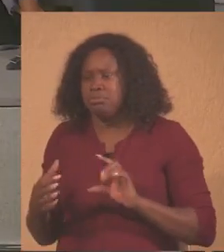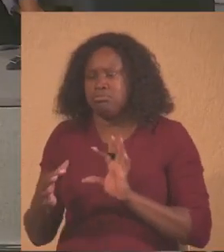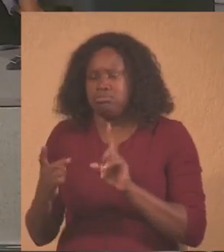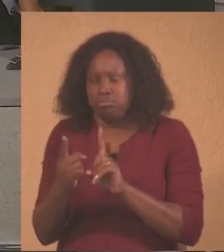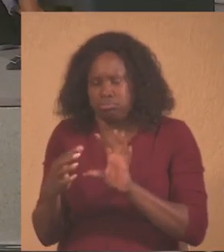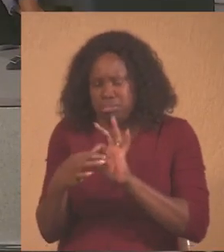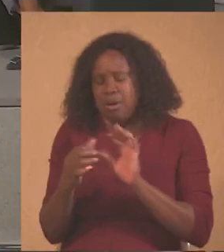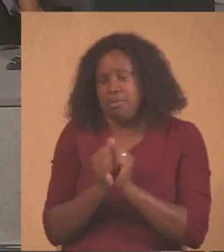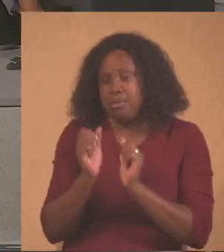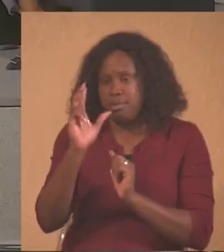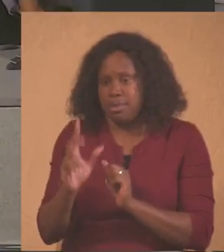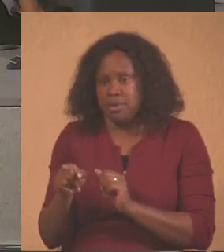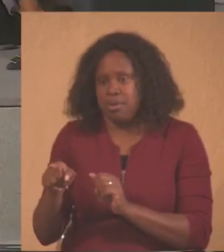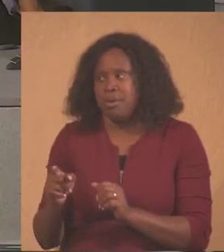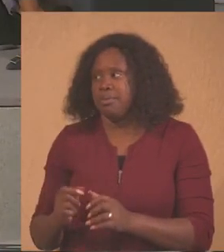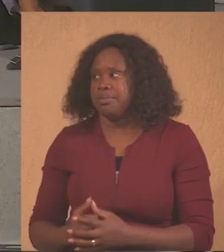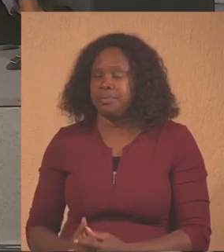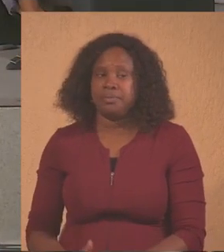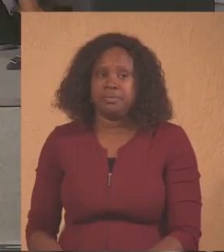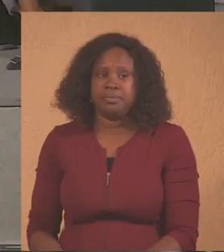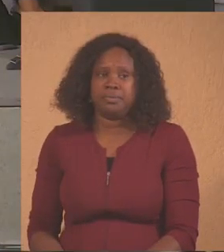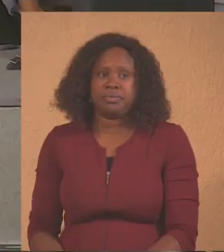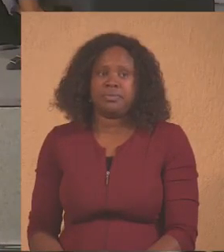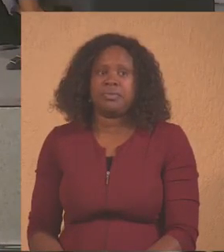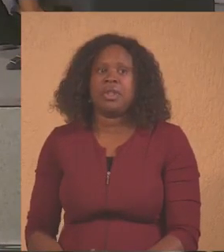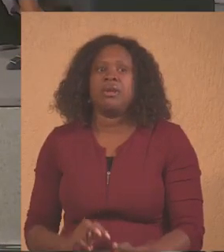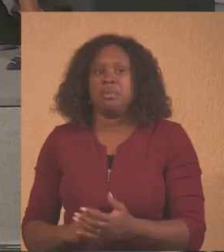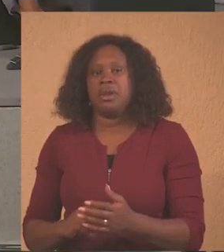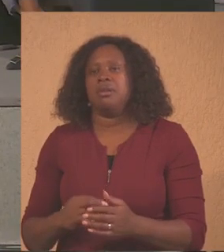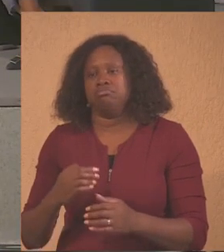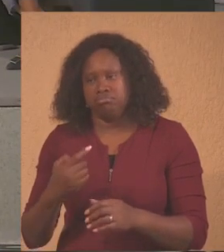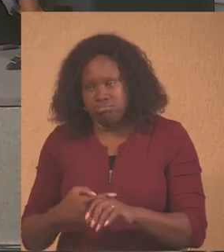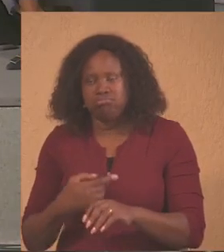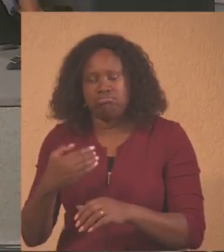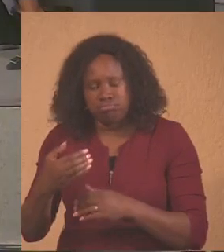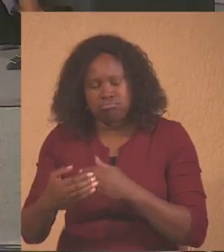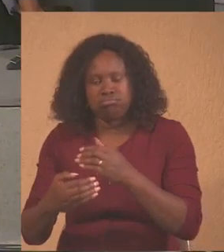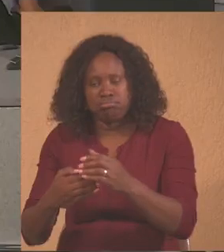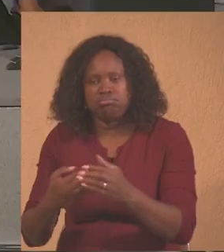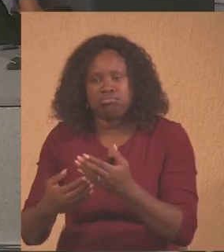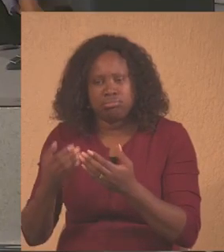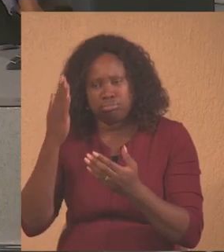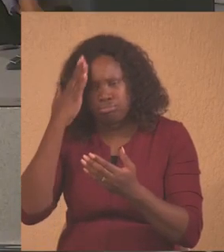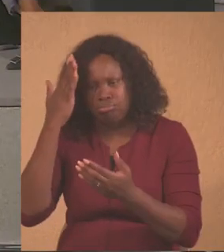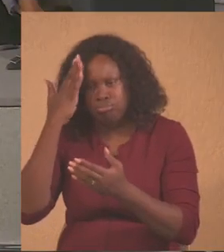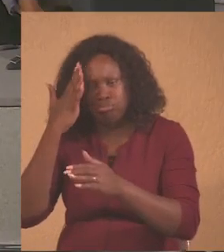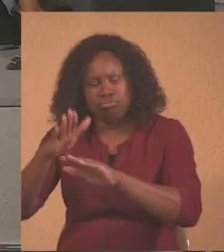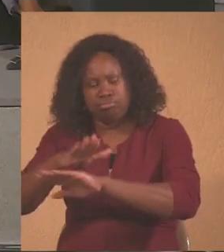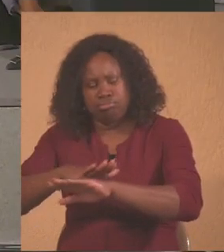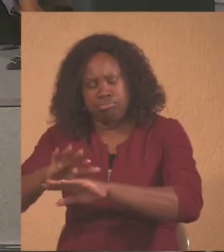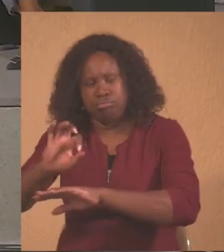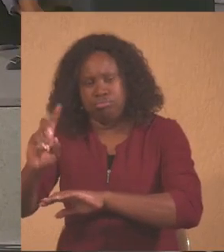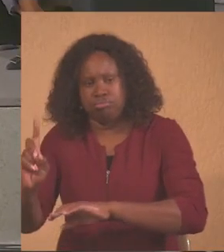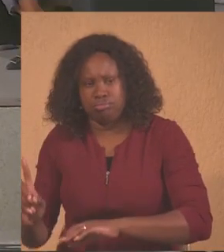person. Yes. So you do a constant follow-up to then monitor. That is our